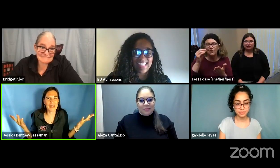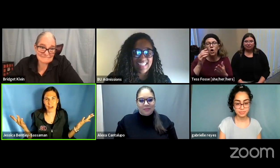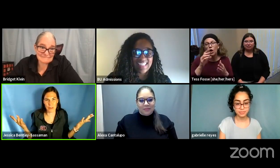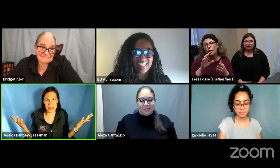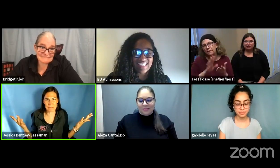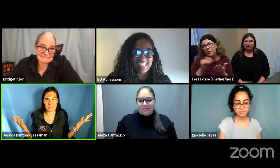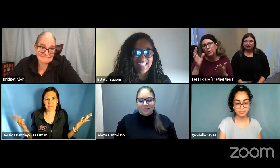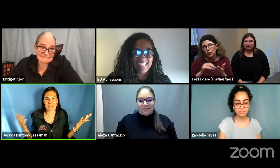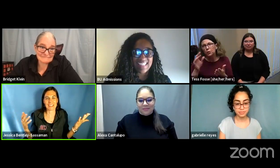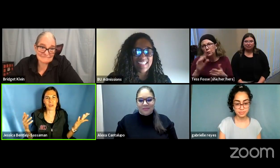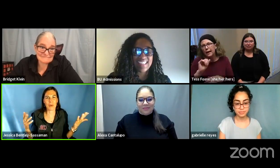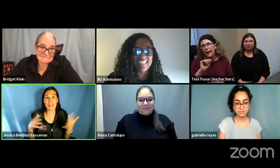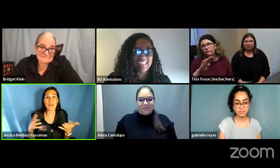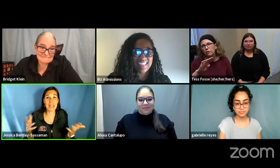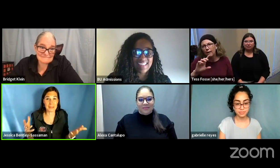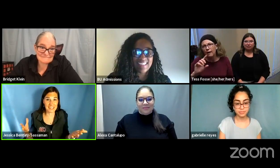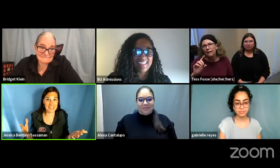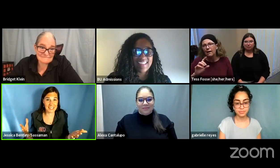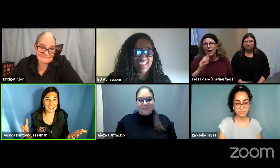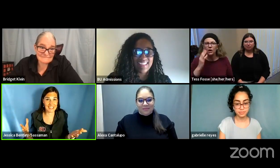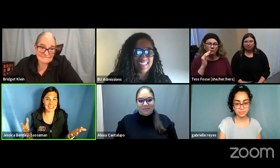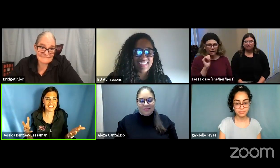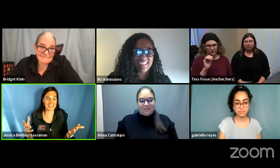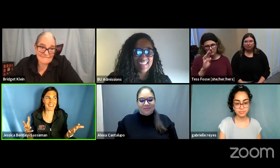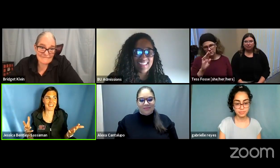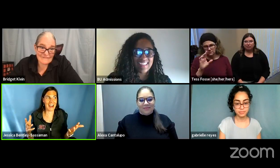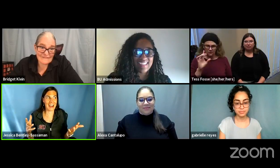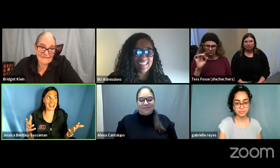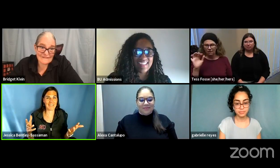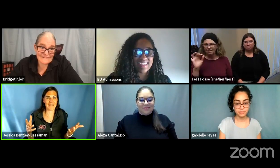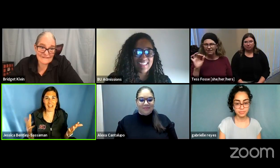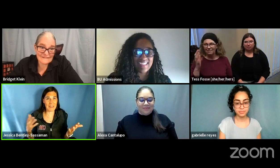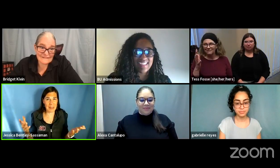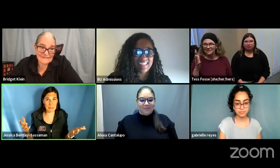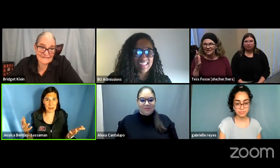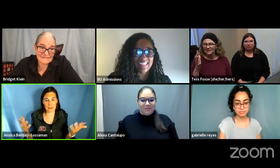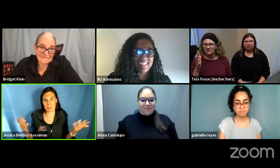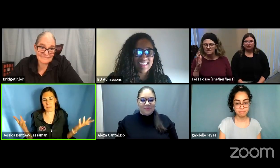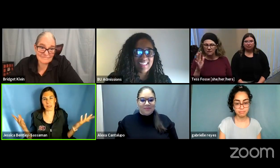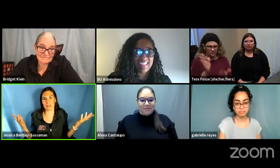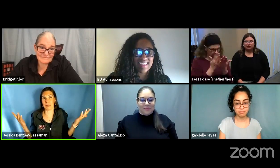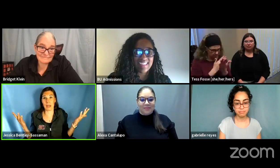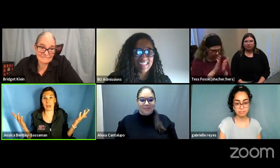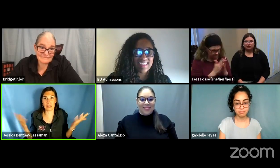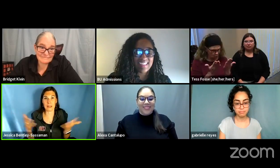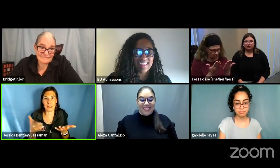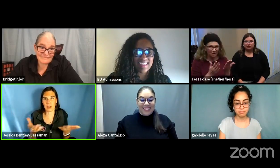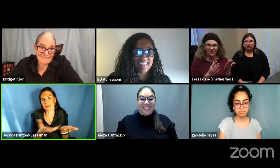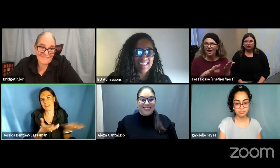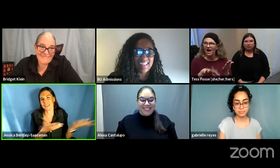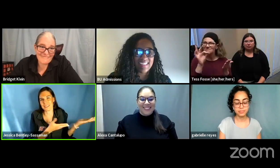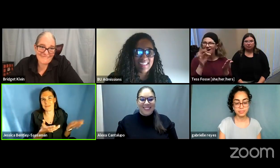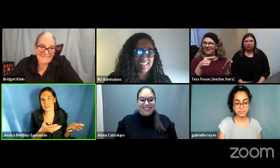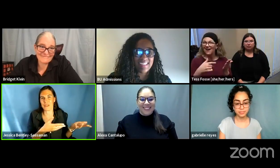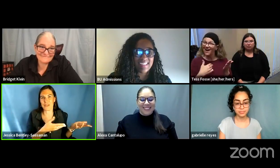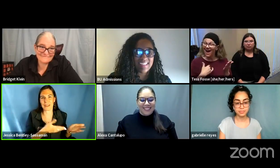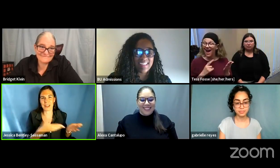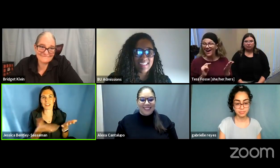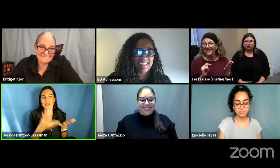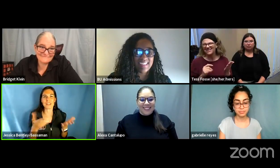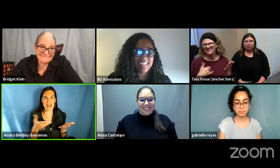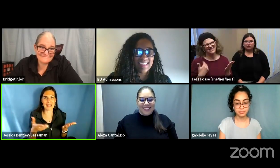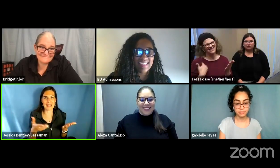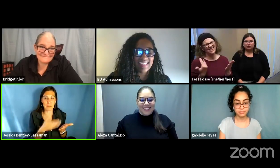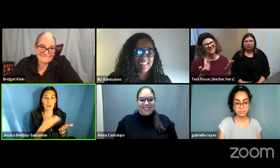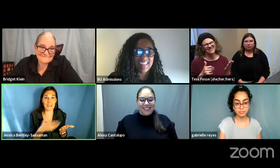teach you the alphabet. So I knew ABCs. So I found that book. Amazingly, I had it. I was still, fairly